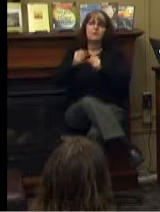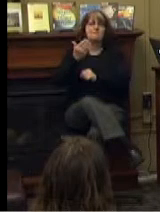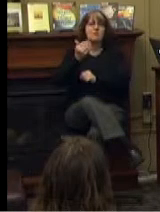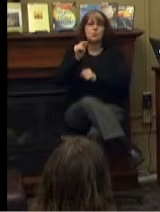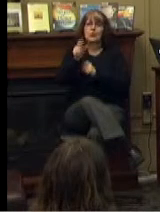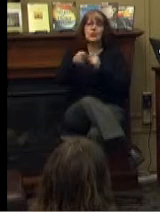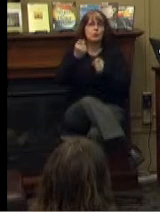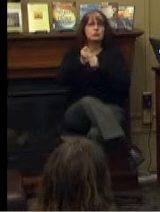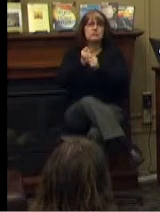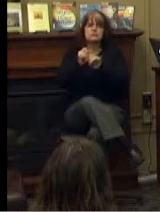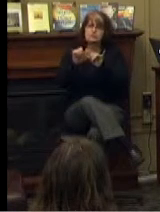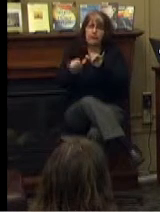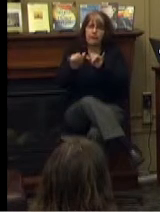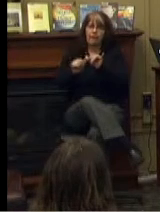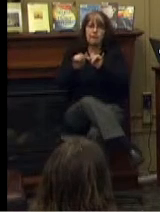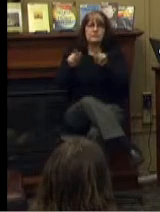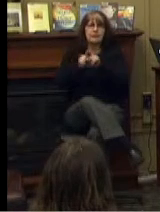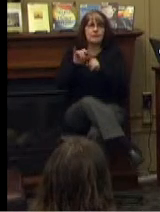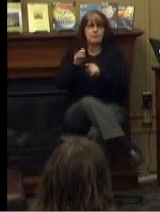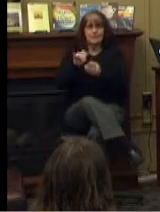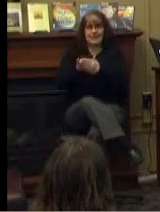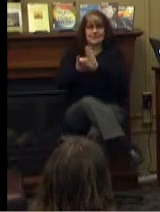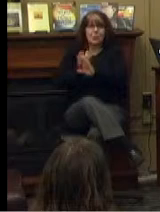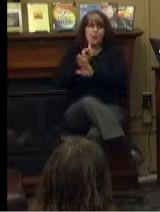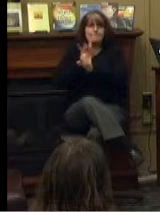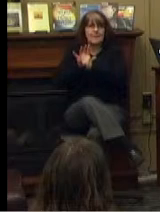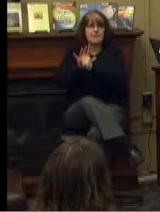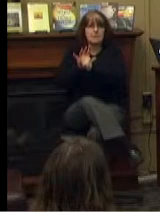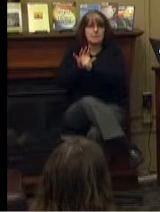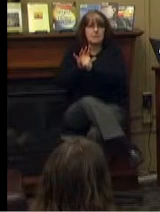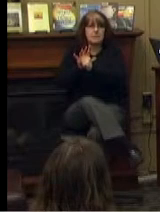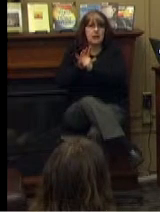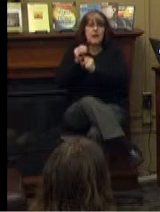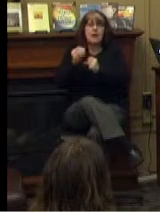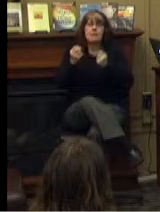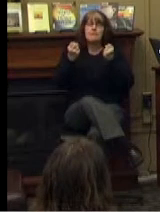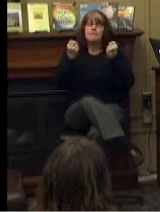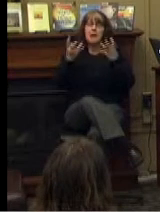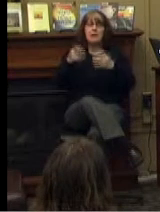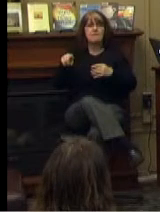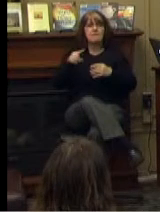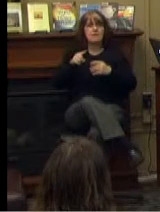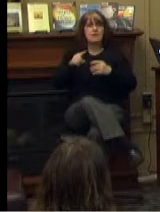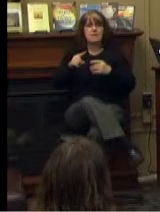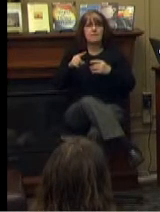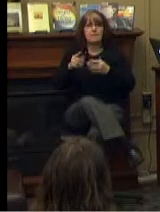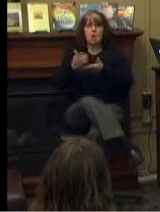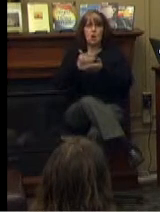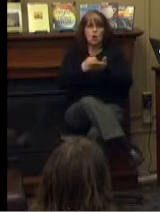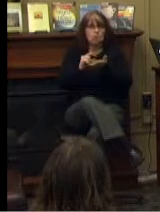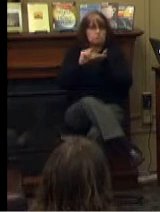years. Because that's their commitment. And a number of them live in poverty.